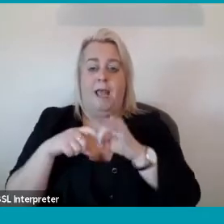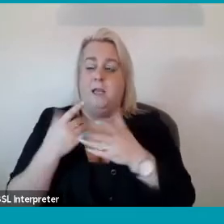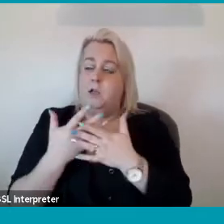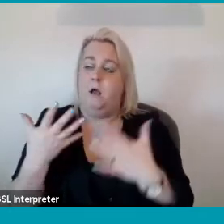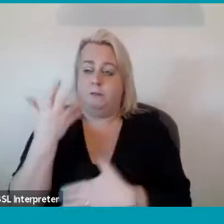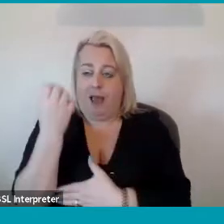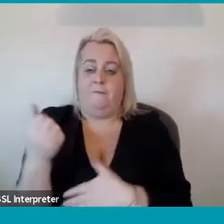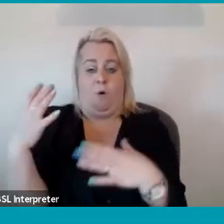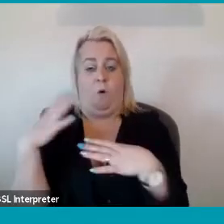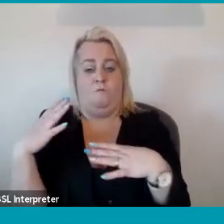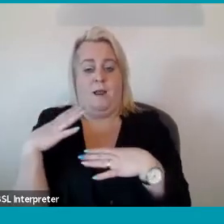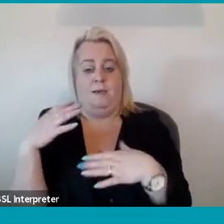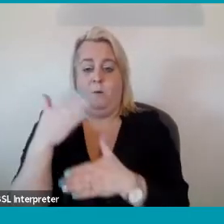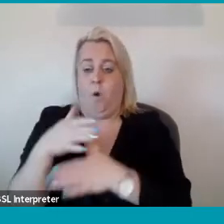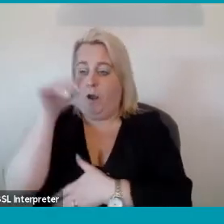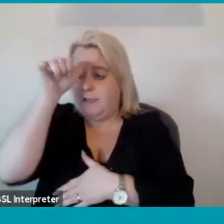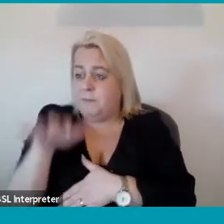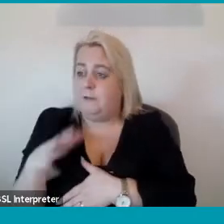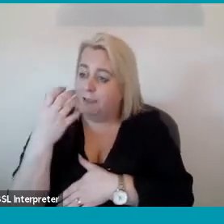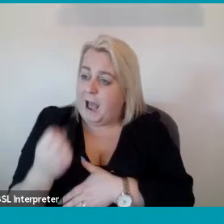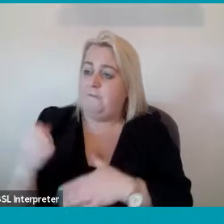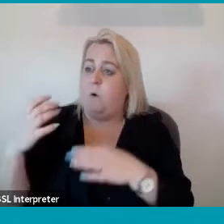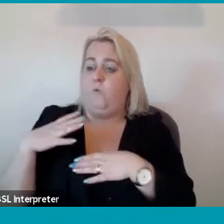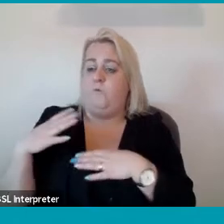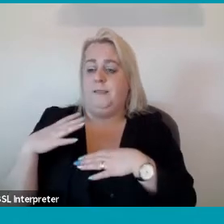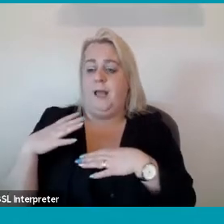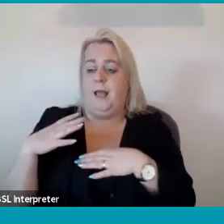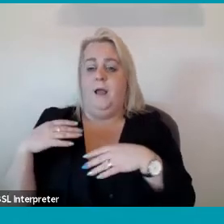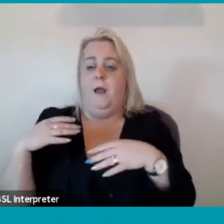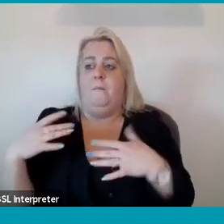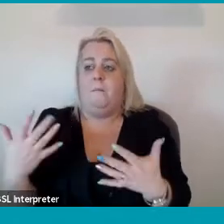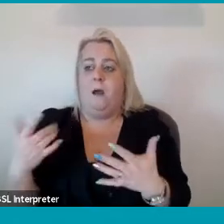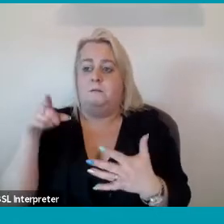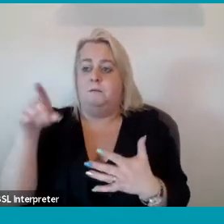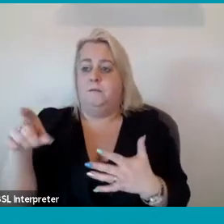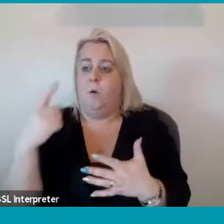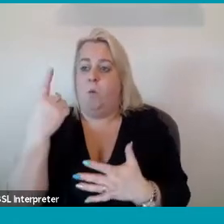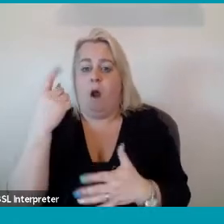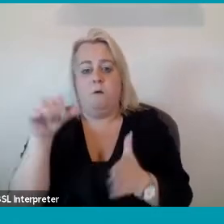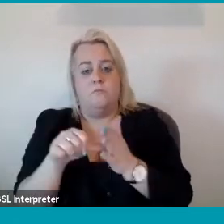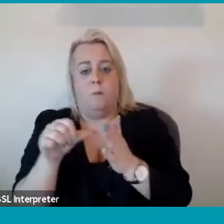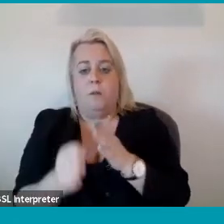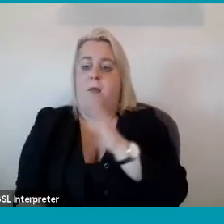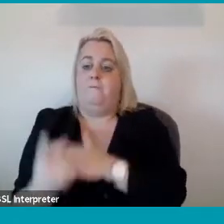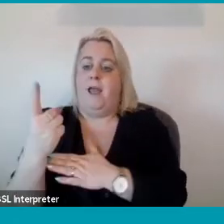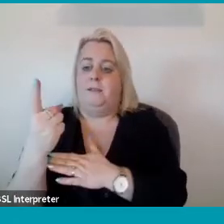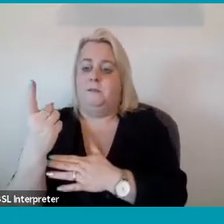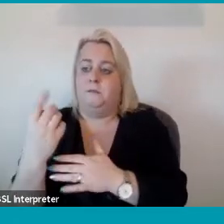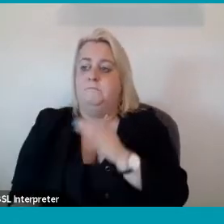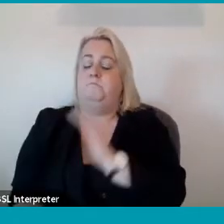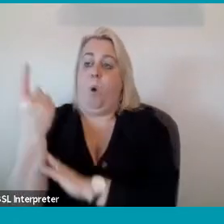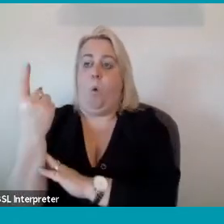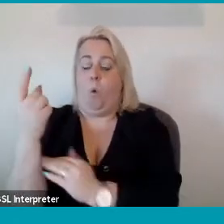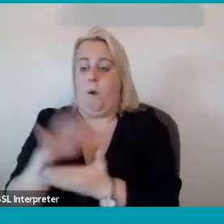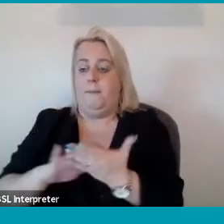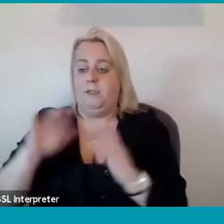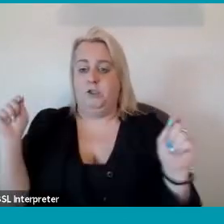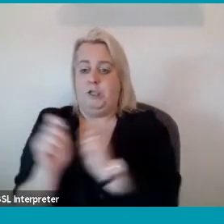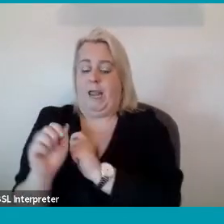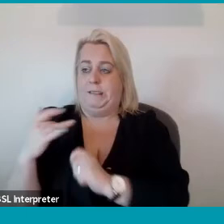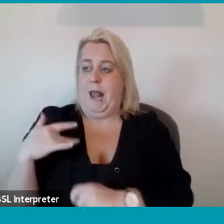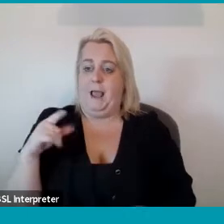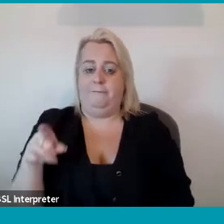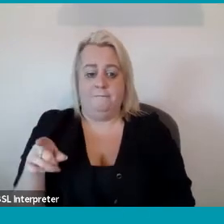work experience as everybody else, but then something happens. And also, we know, and we'll see later on,